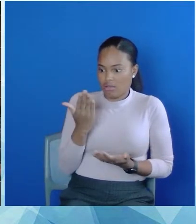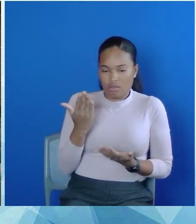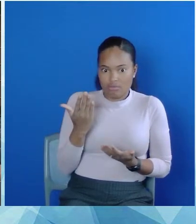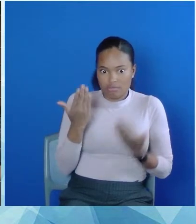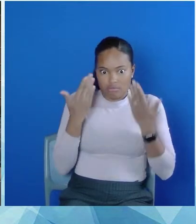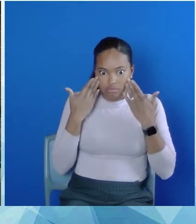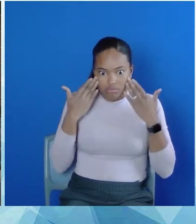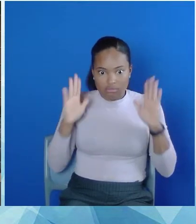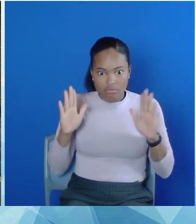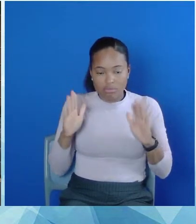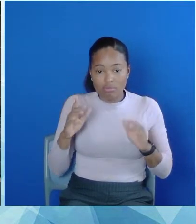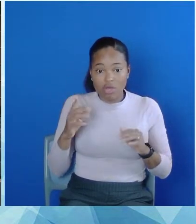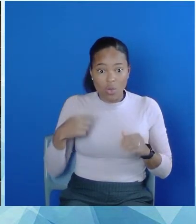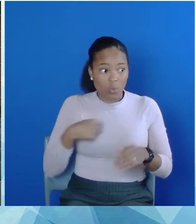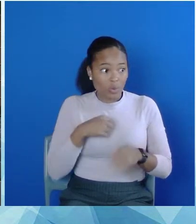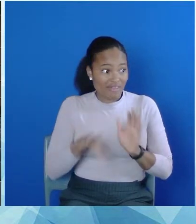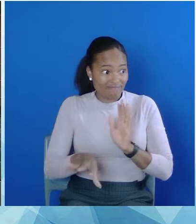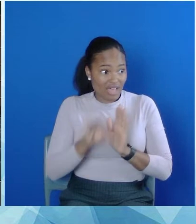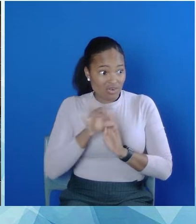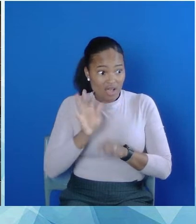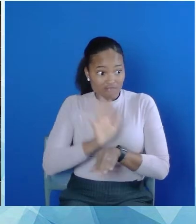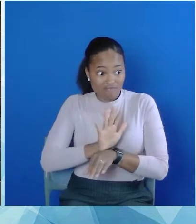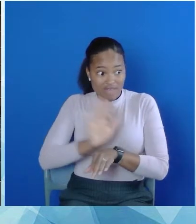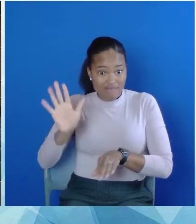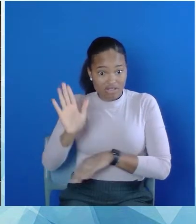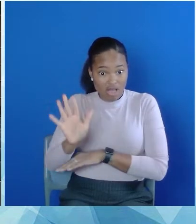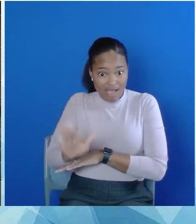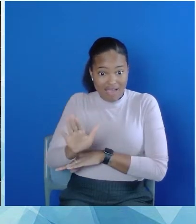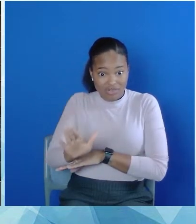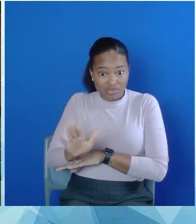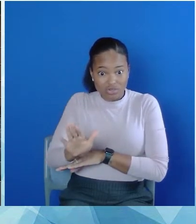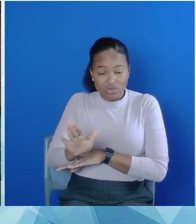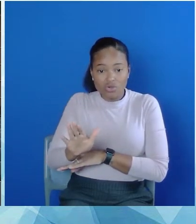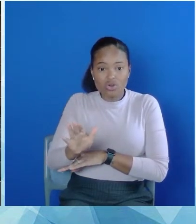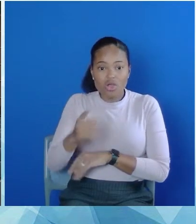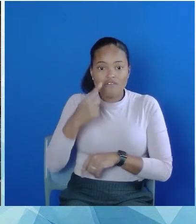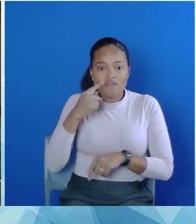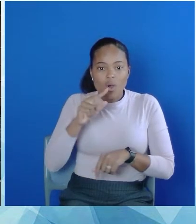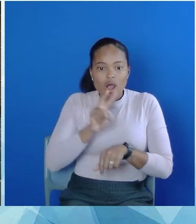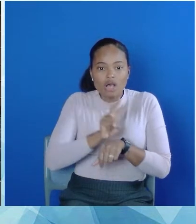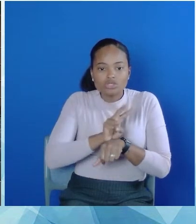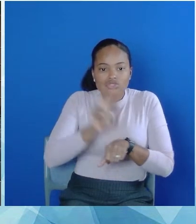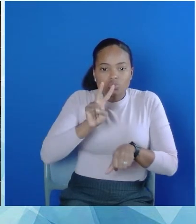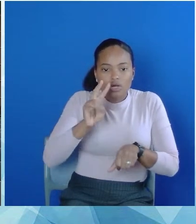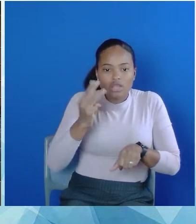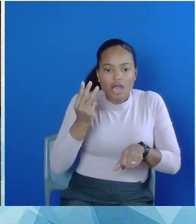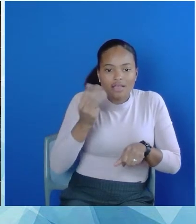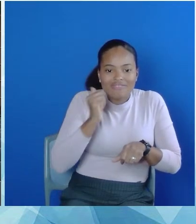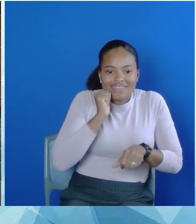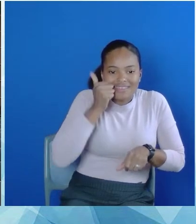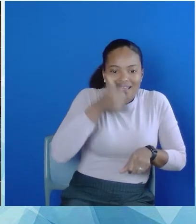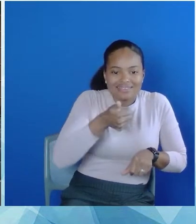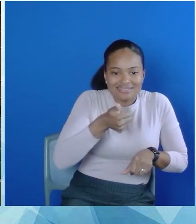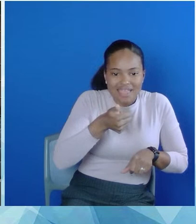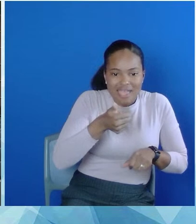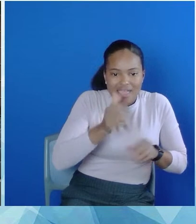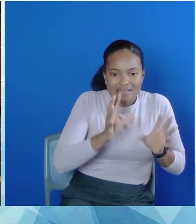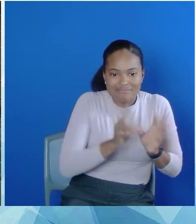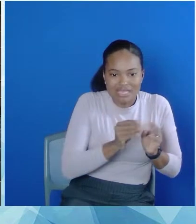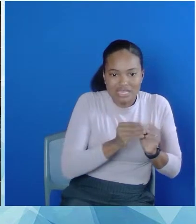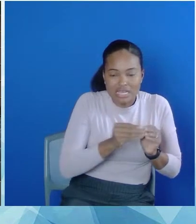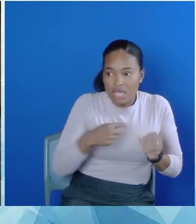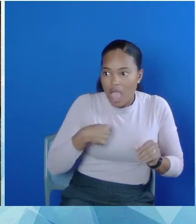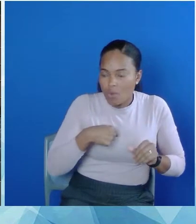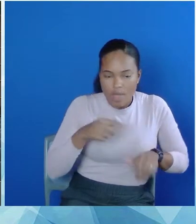on a Monday afternoon for a 2 o'clock Wednesday hearing. And we were in a mad